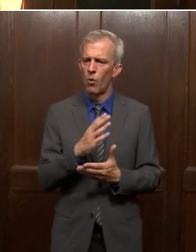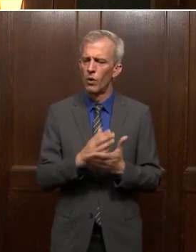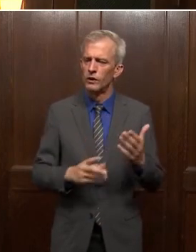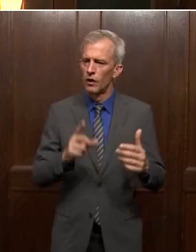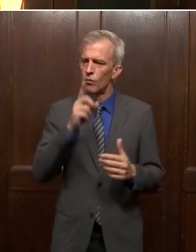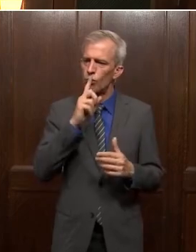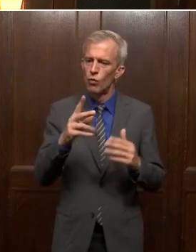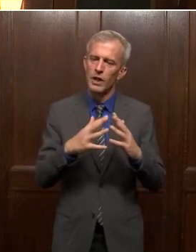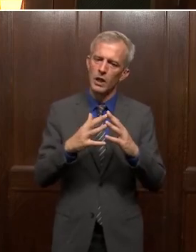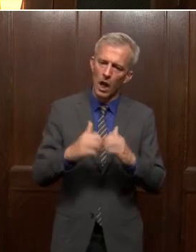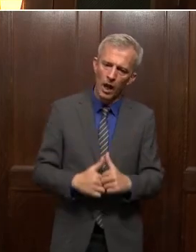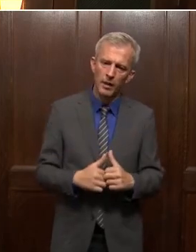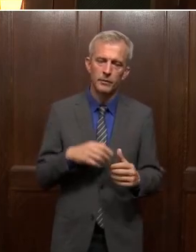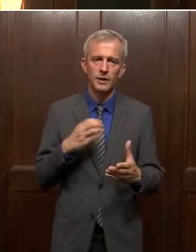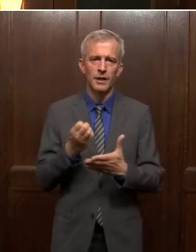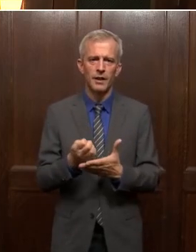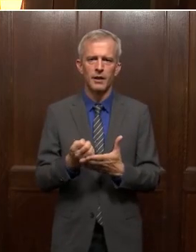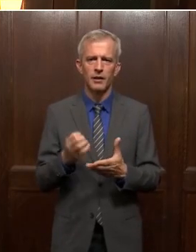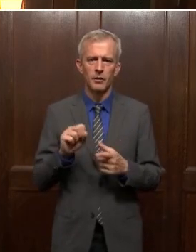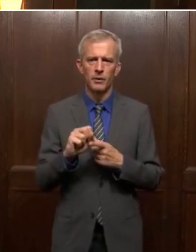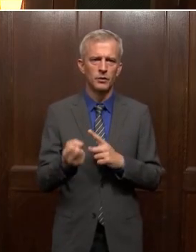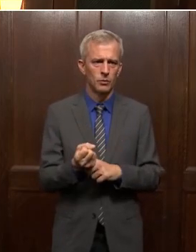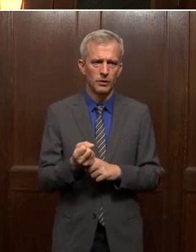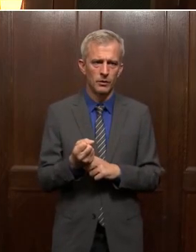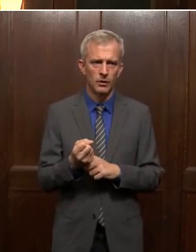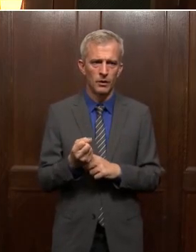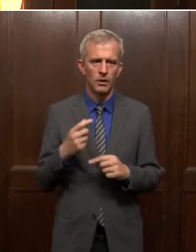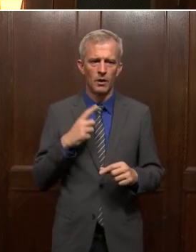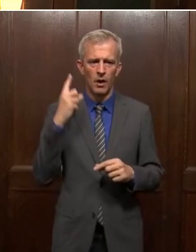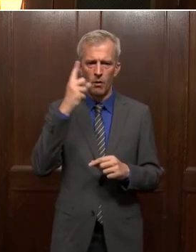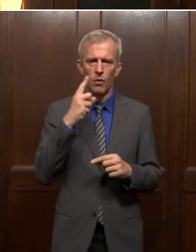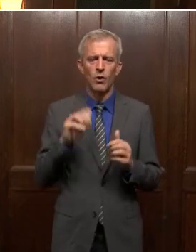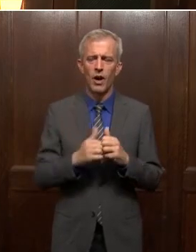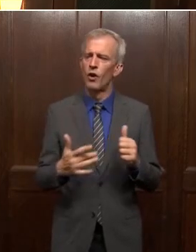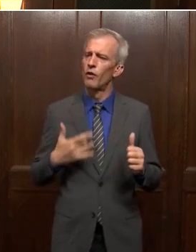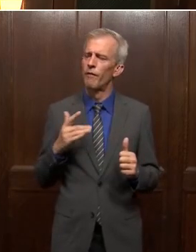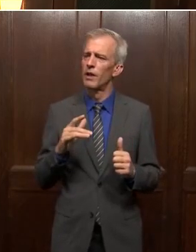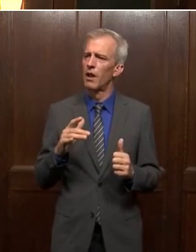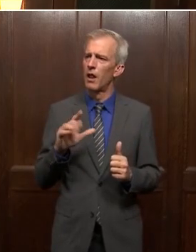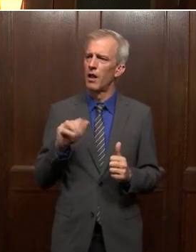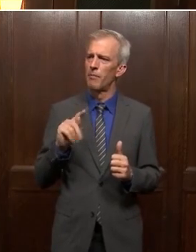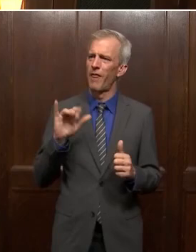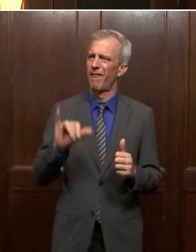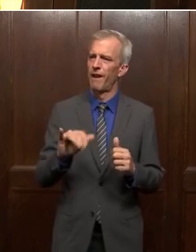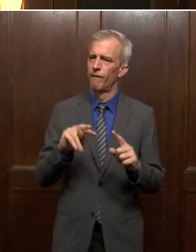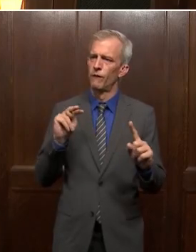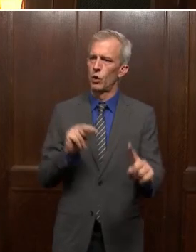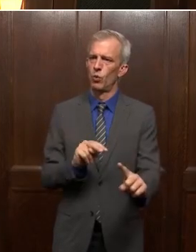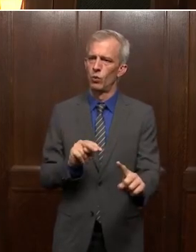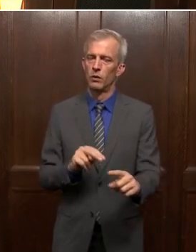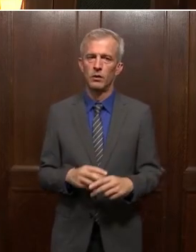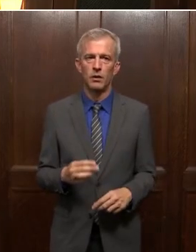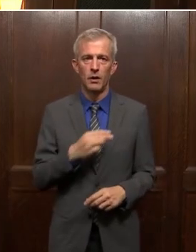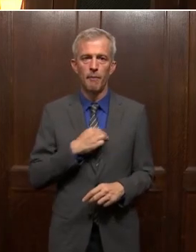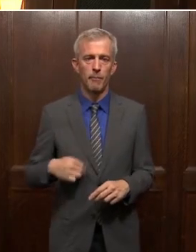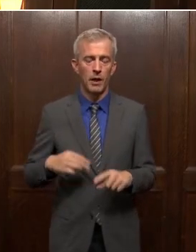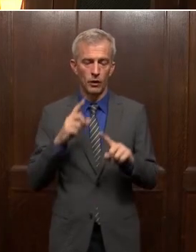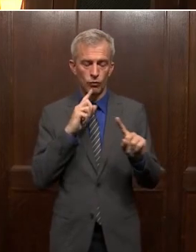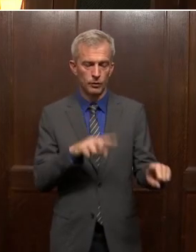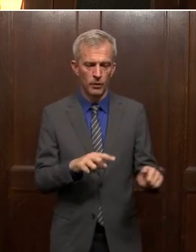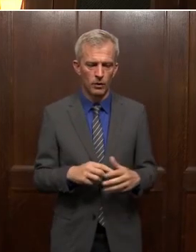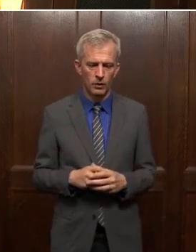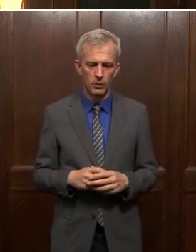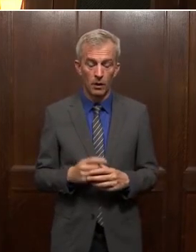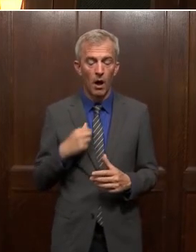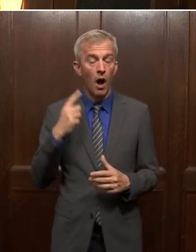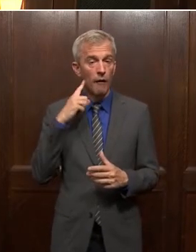in the economic situation. I was wondering how you feel about that view. I've heard some good